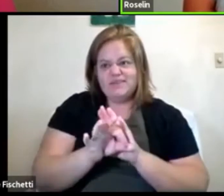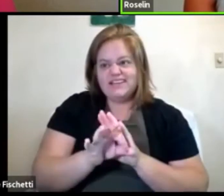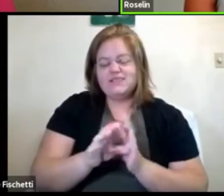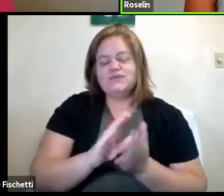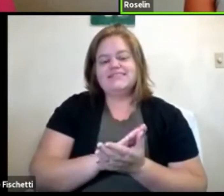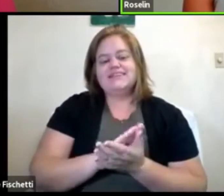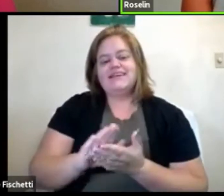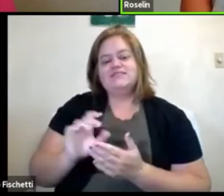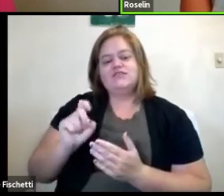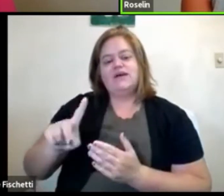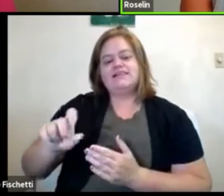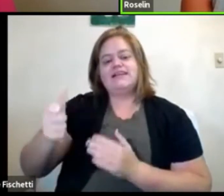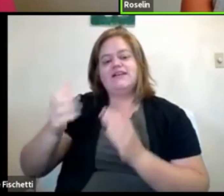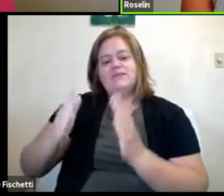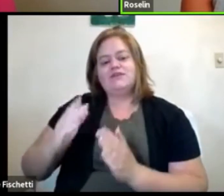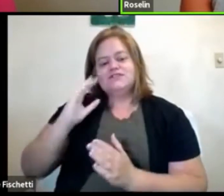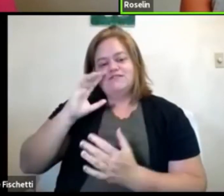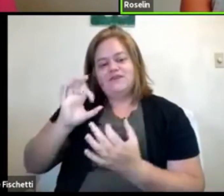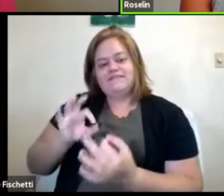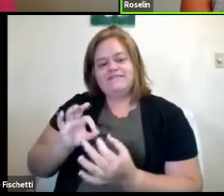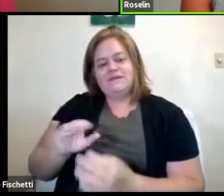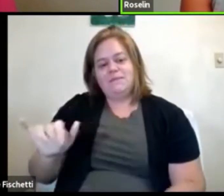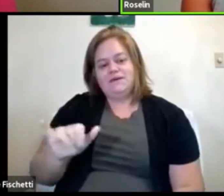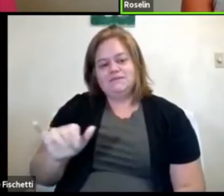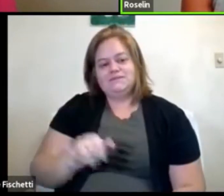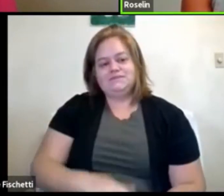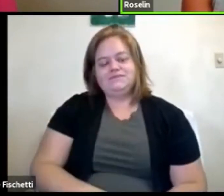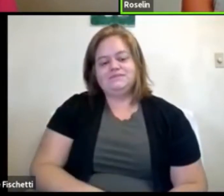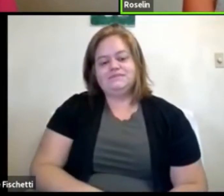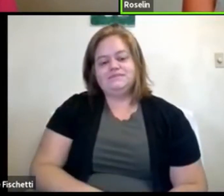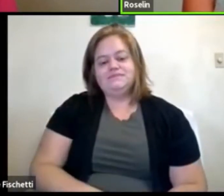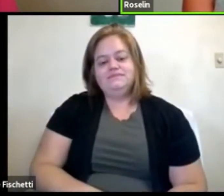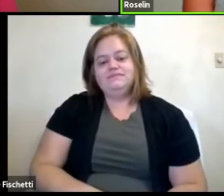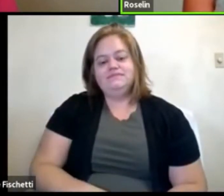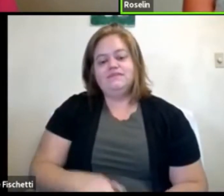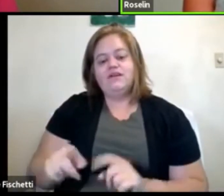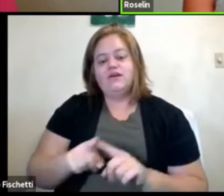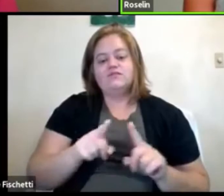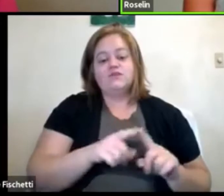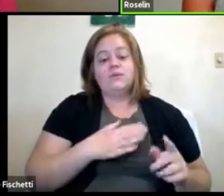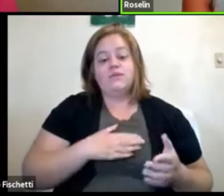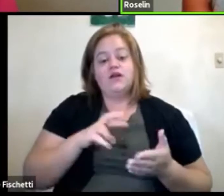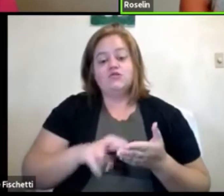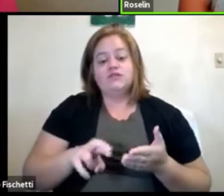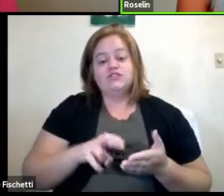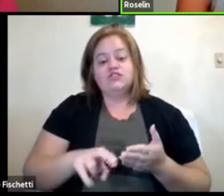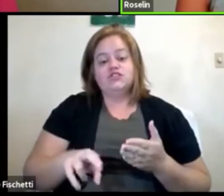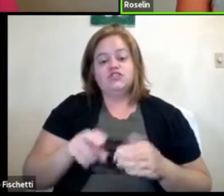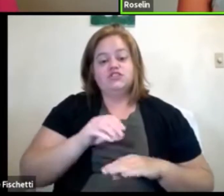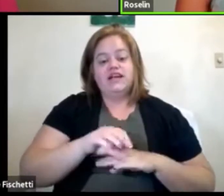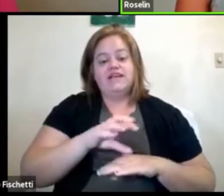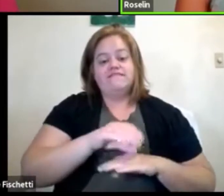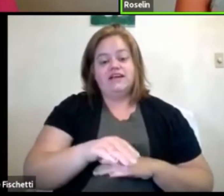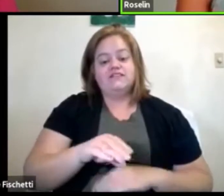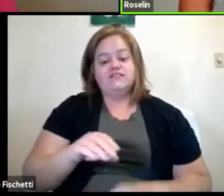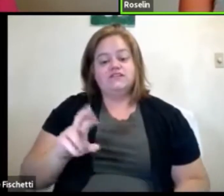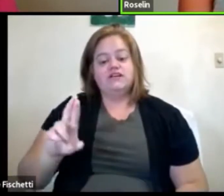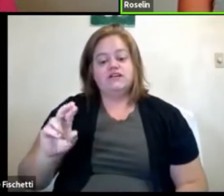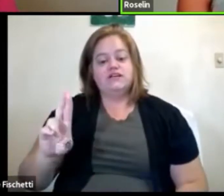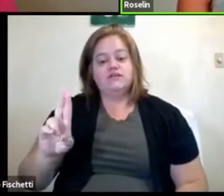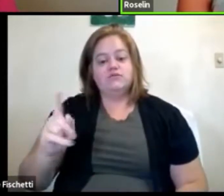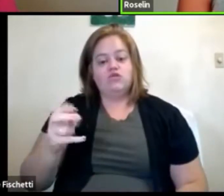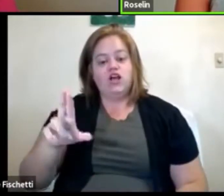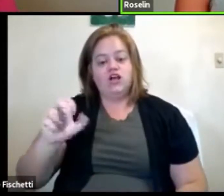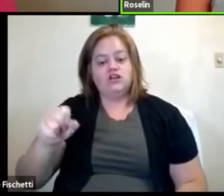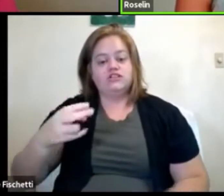that person. I also, my research advisor at Rutgers, Dr. Urich, she was also